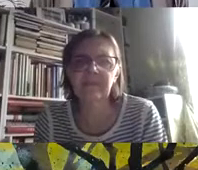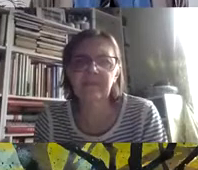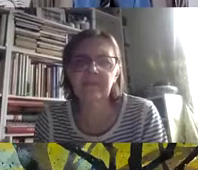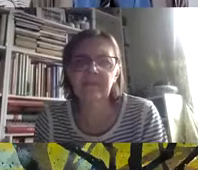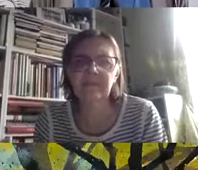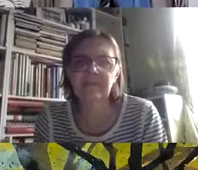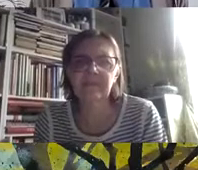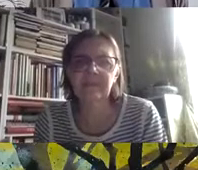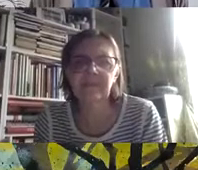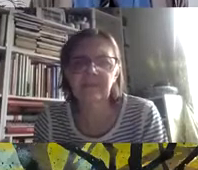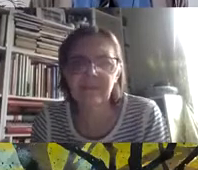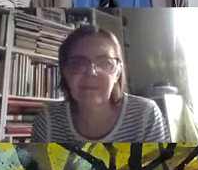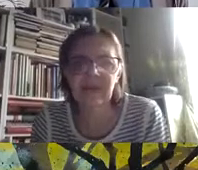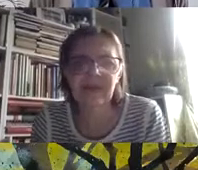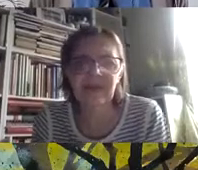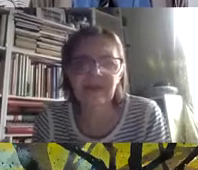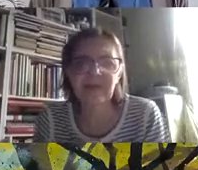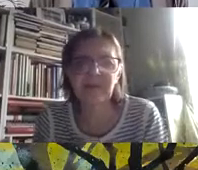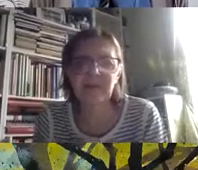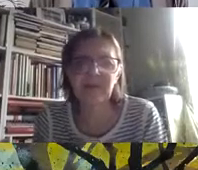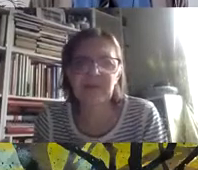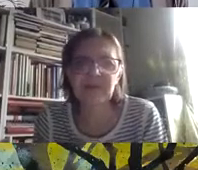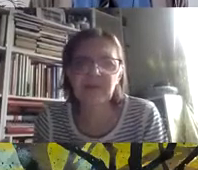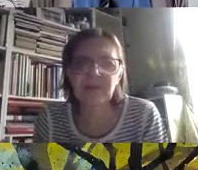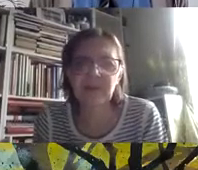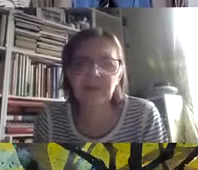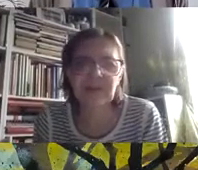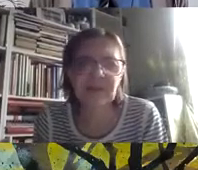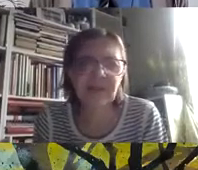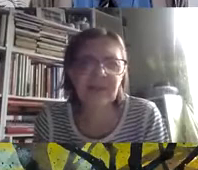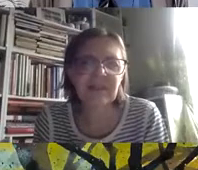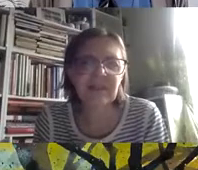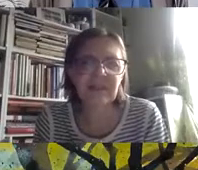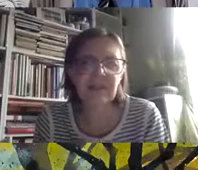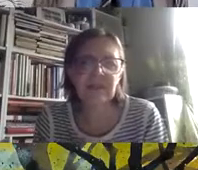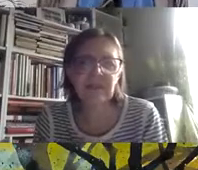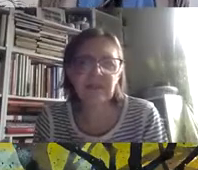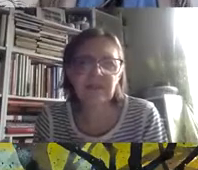And Dushana? Hi, my name is Dushana Podlutska.